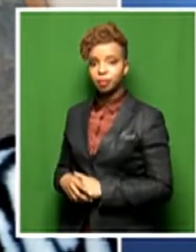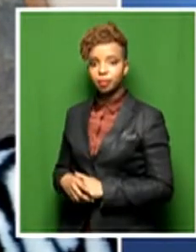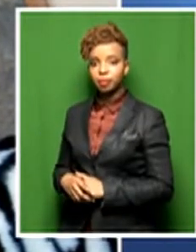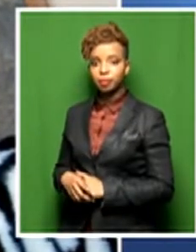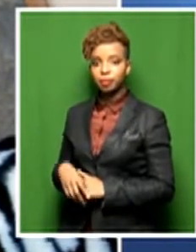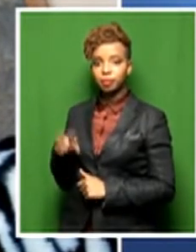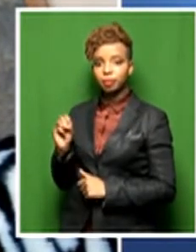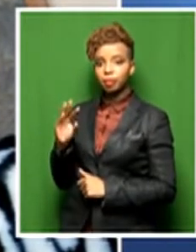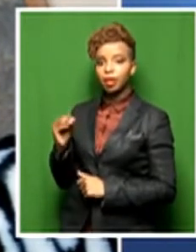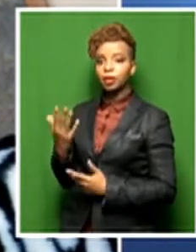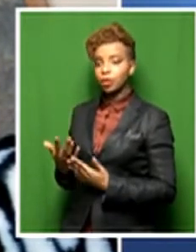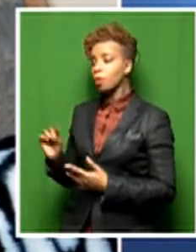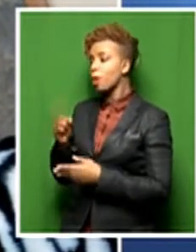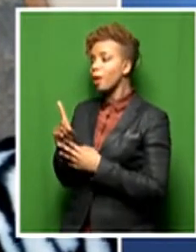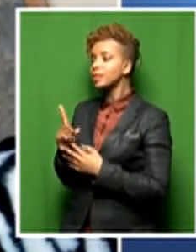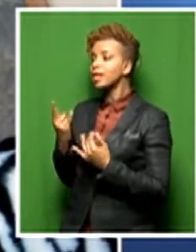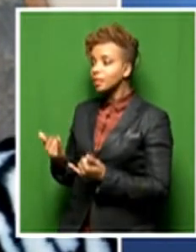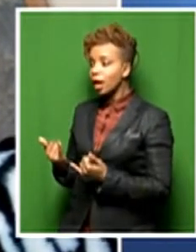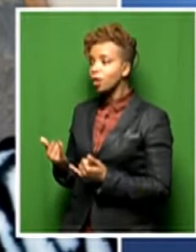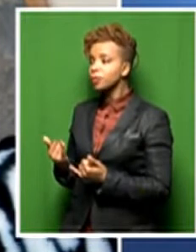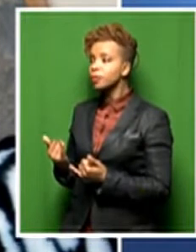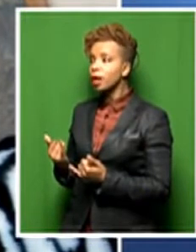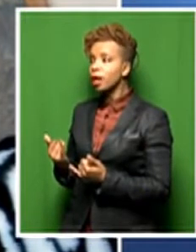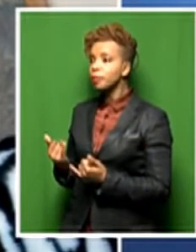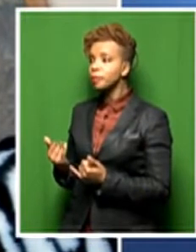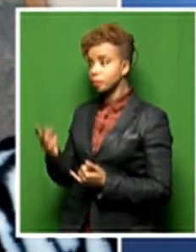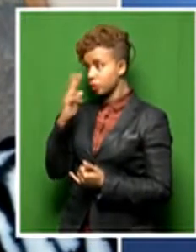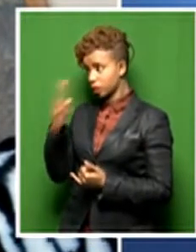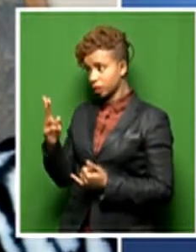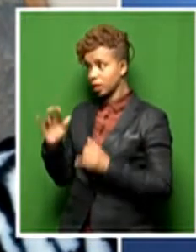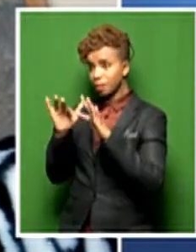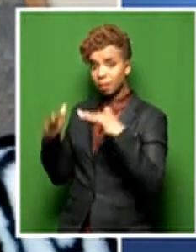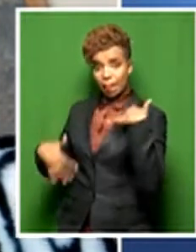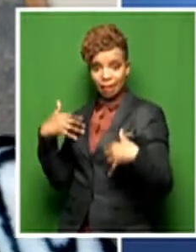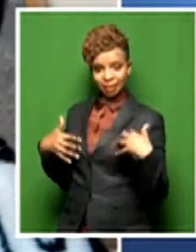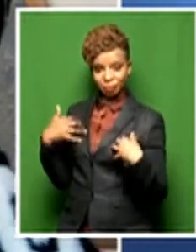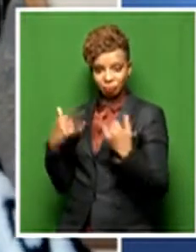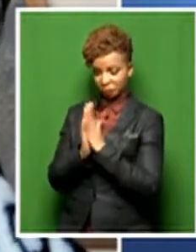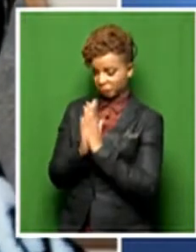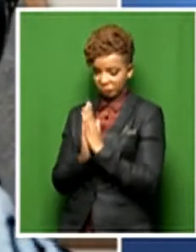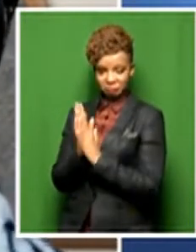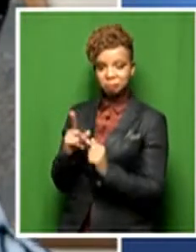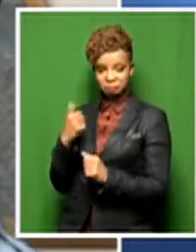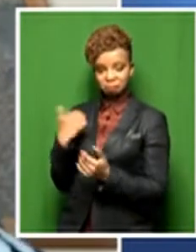seen? Are people excited about it? Are they signing on? Are they subscribing?